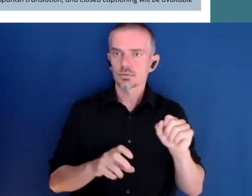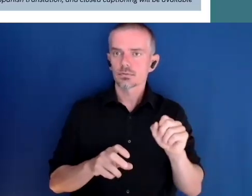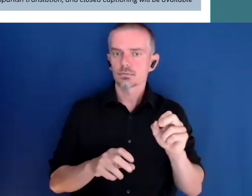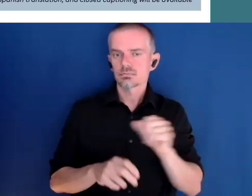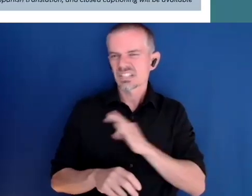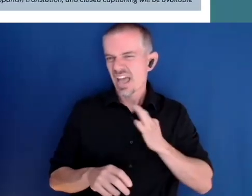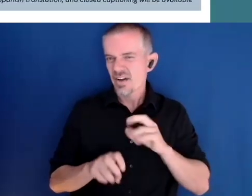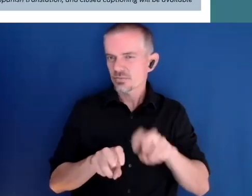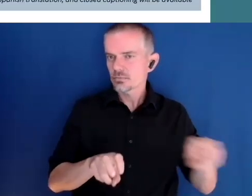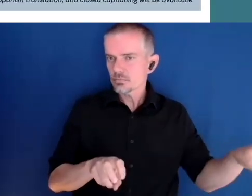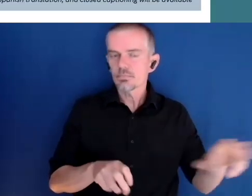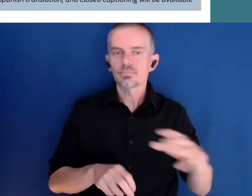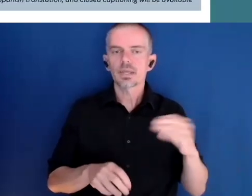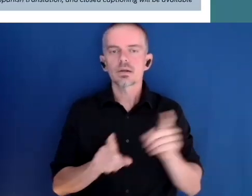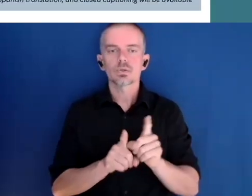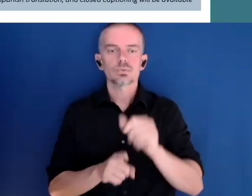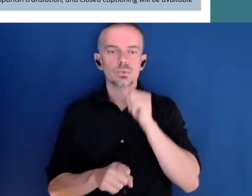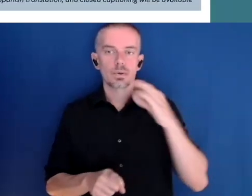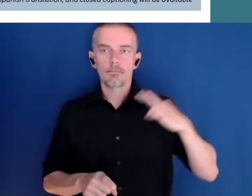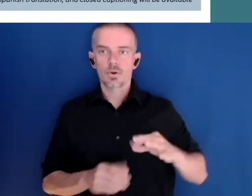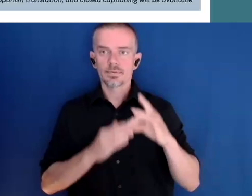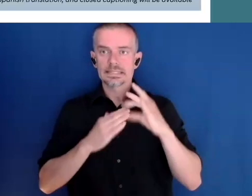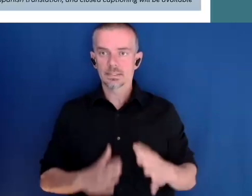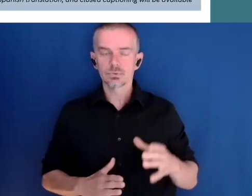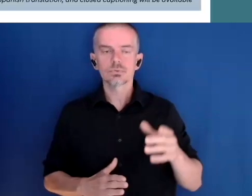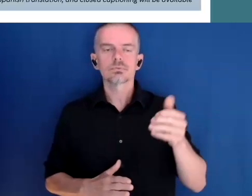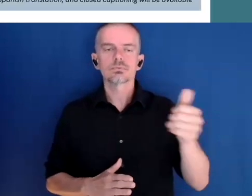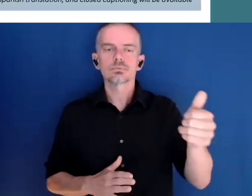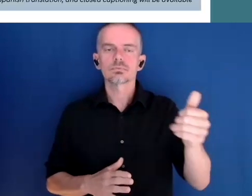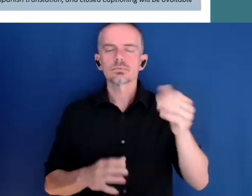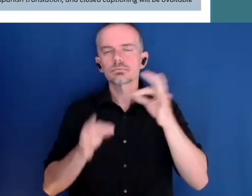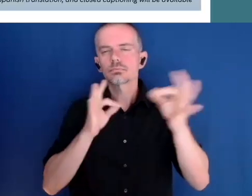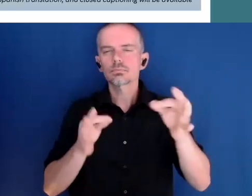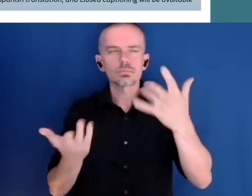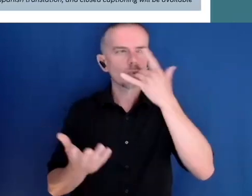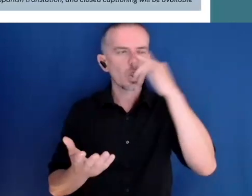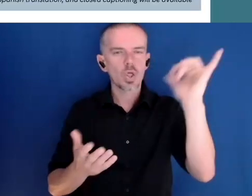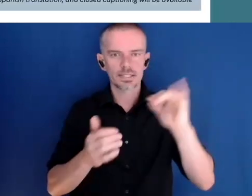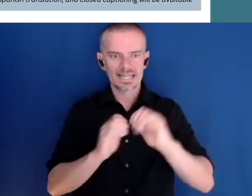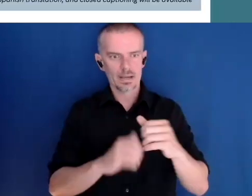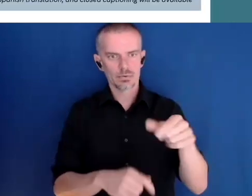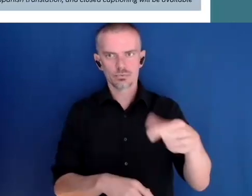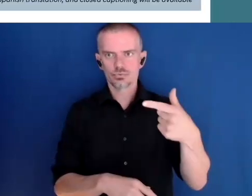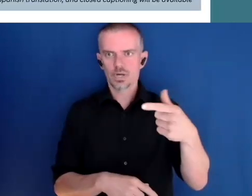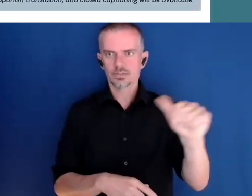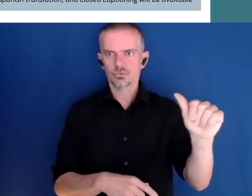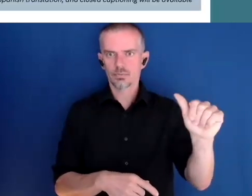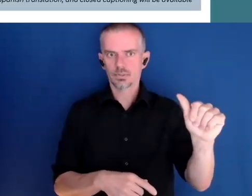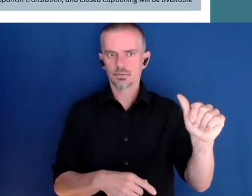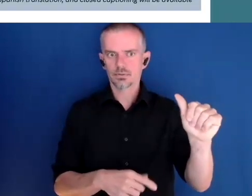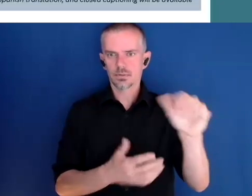staff, as well as nonprofit leaders who are going to talk about what it looks like to be putting these grants and agreements tools